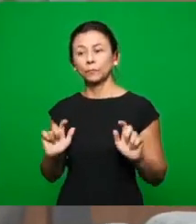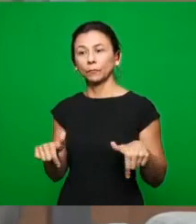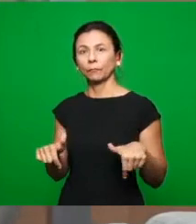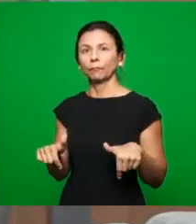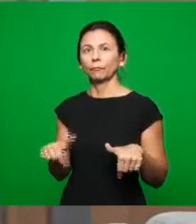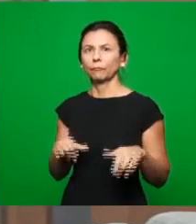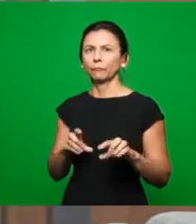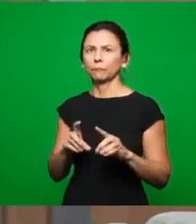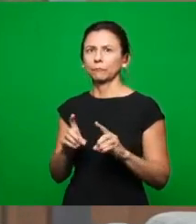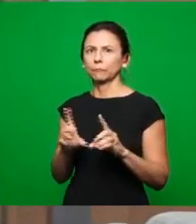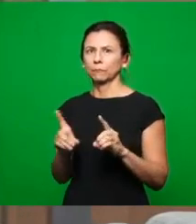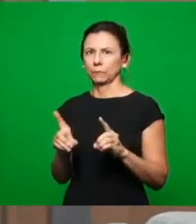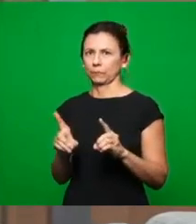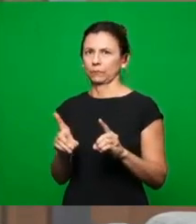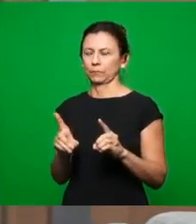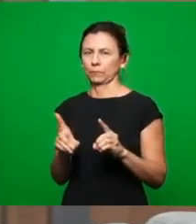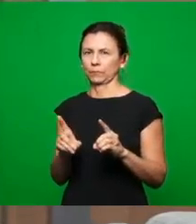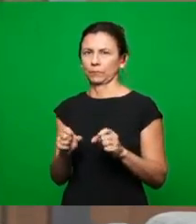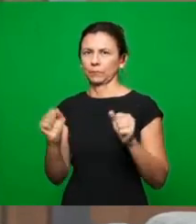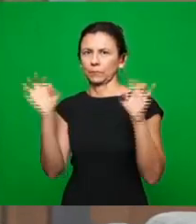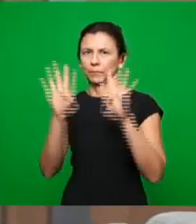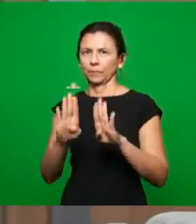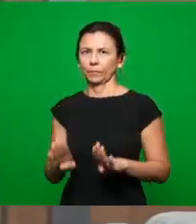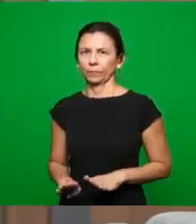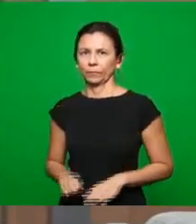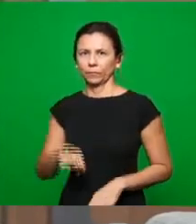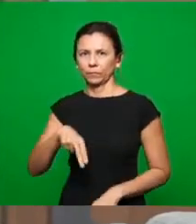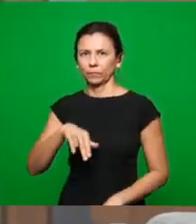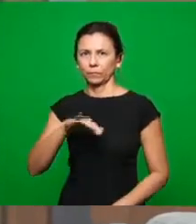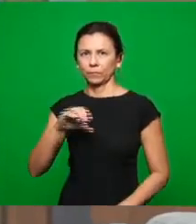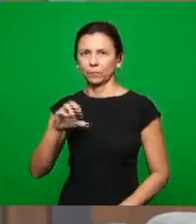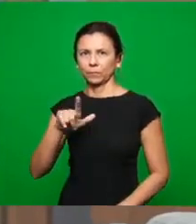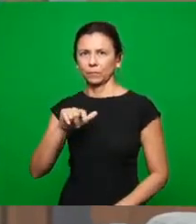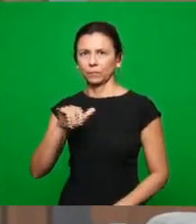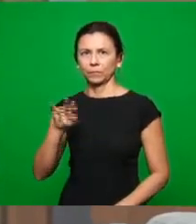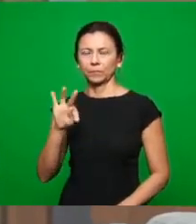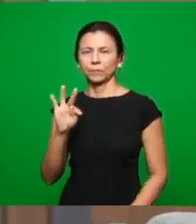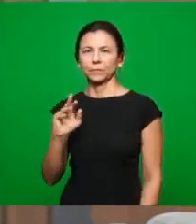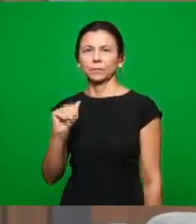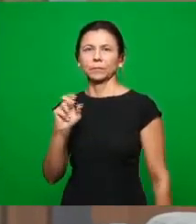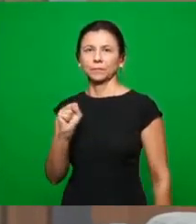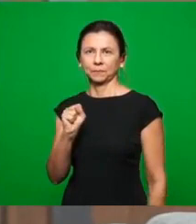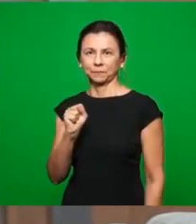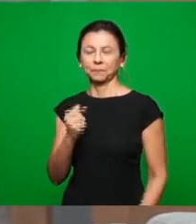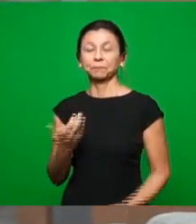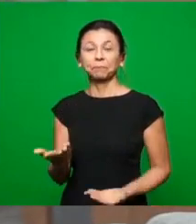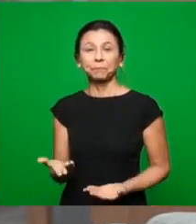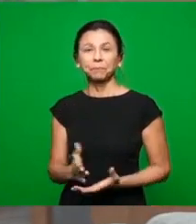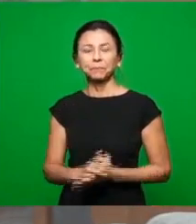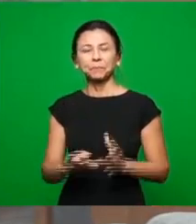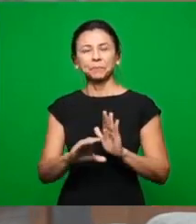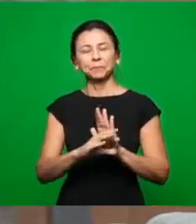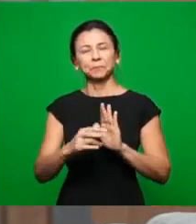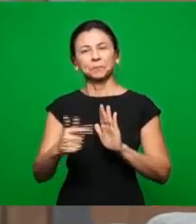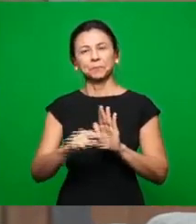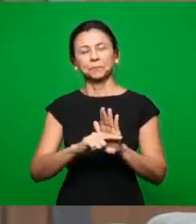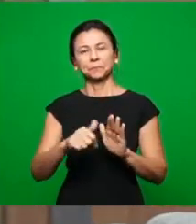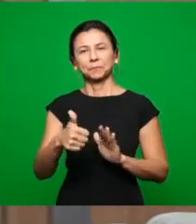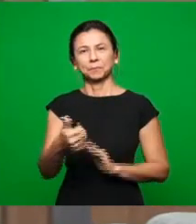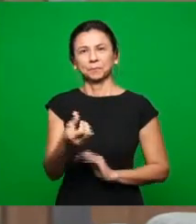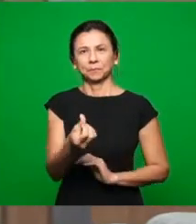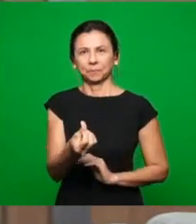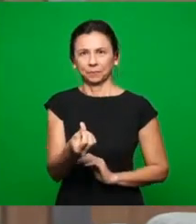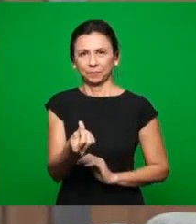order to react to the doctrine of Balaam and to the doctrine of Nicolaites in the Church of Pergamos. So the answer is here in chapter 2,